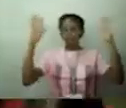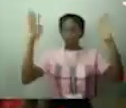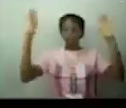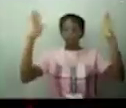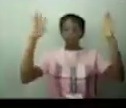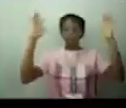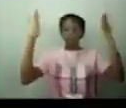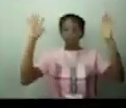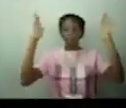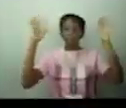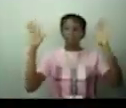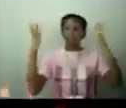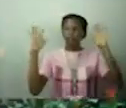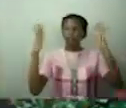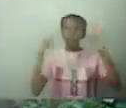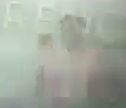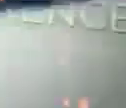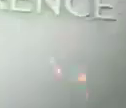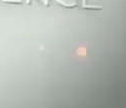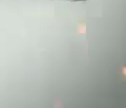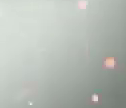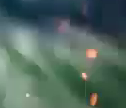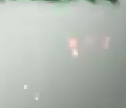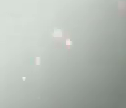Put your hands together for Jesus.